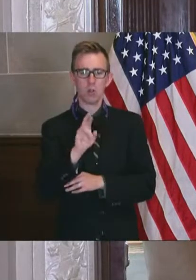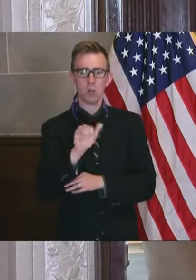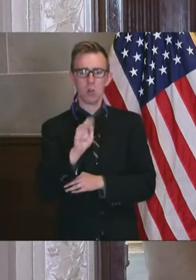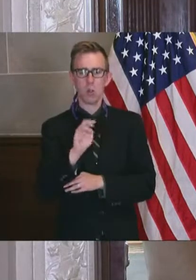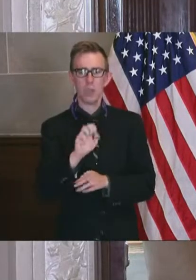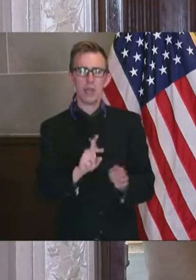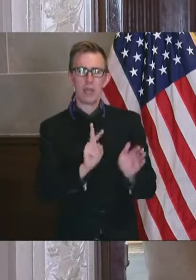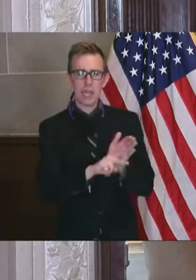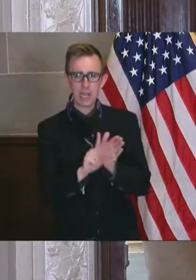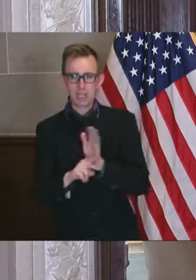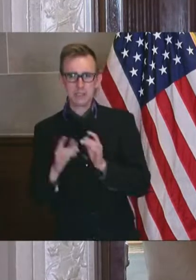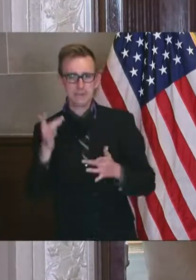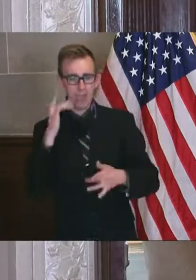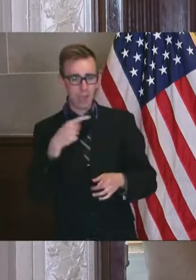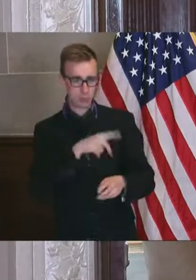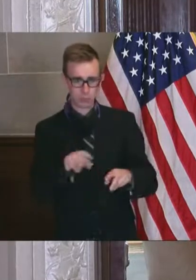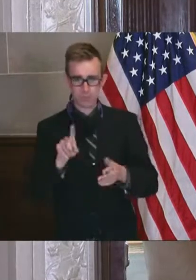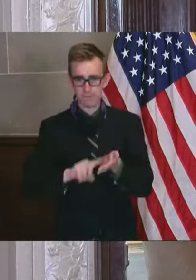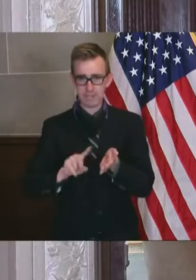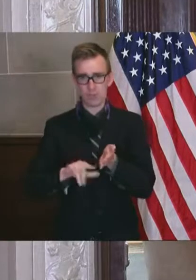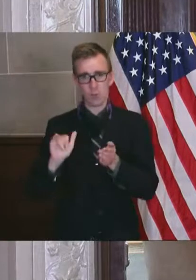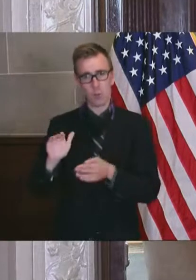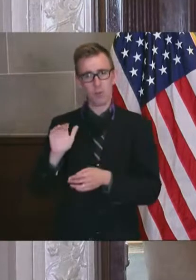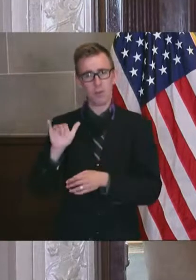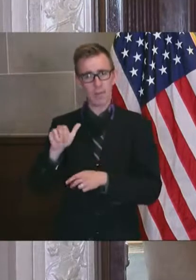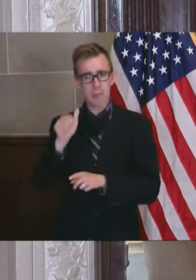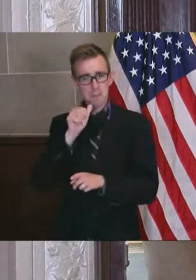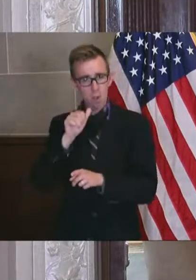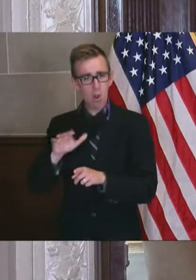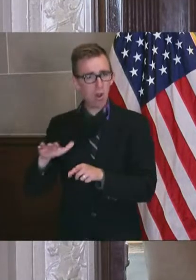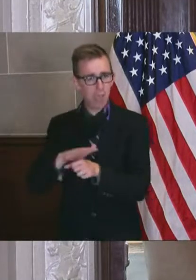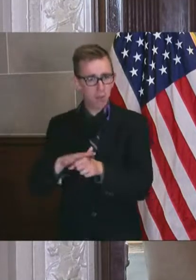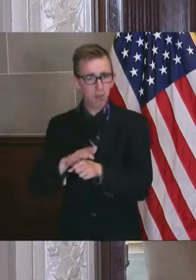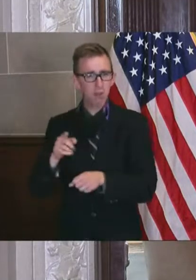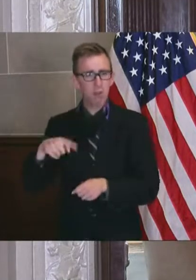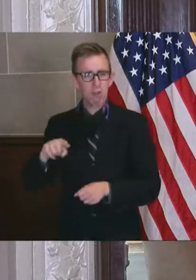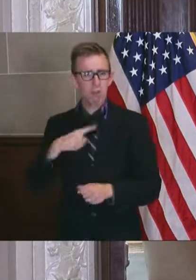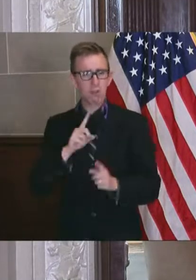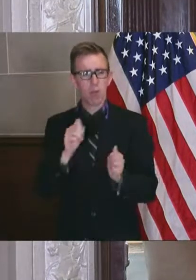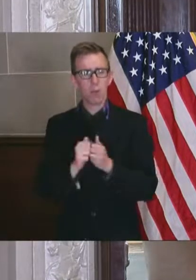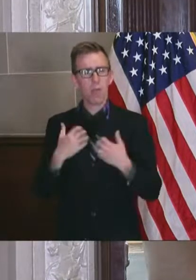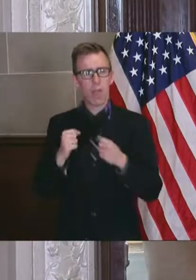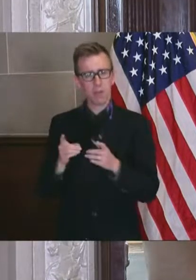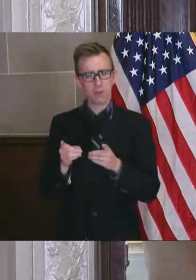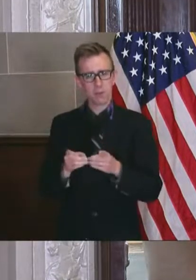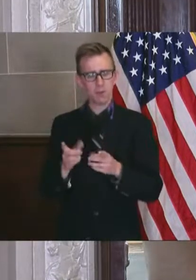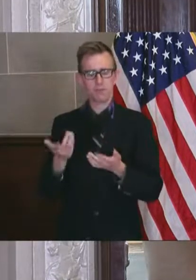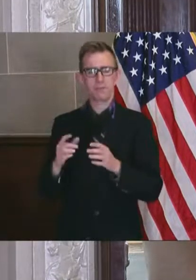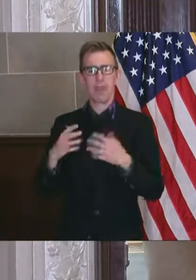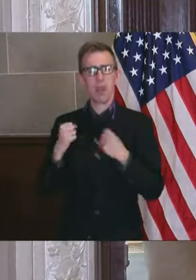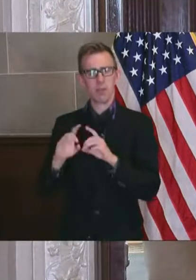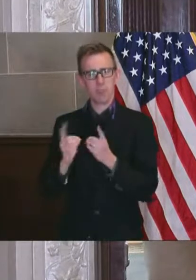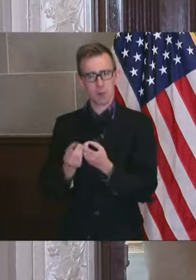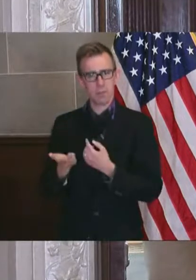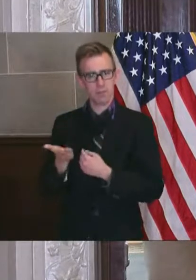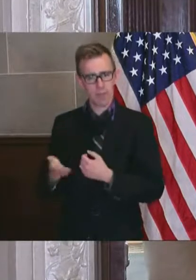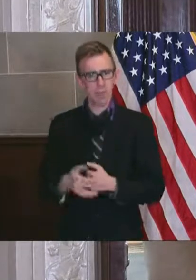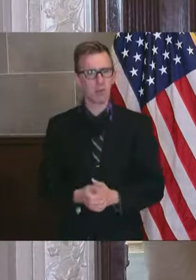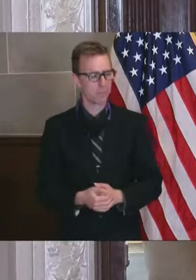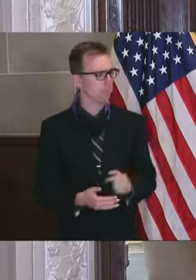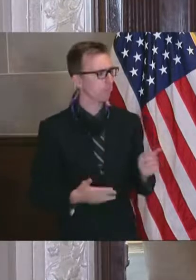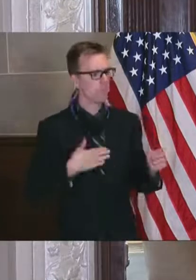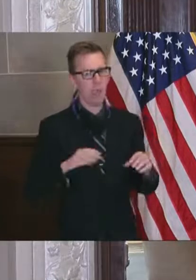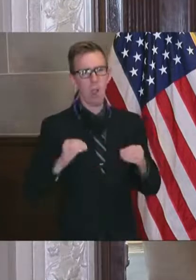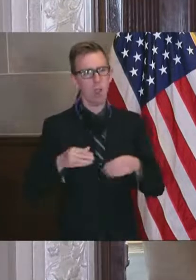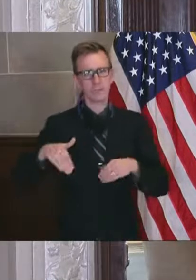these pool bar businesses at all, and have you talked to them or talked to the health department in Camden County? My office hasn't personally. We haven't reached out